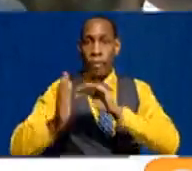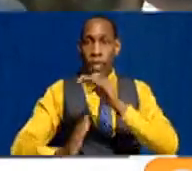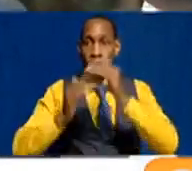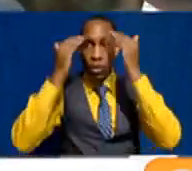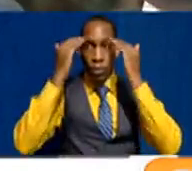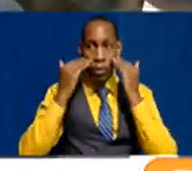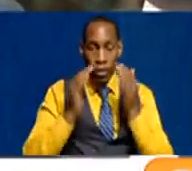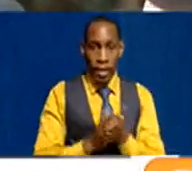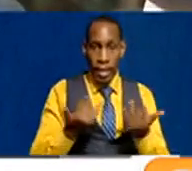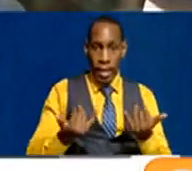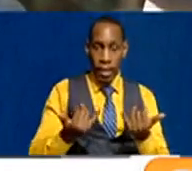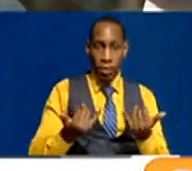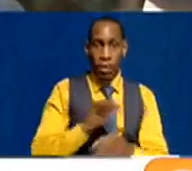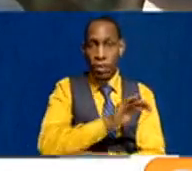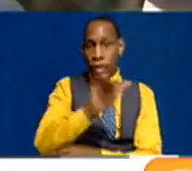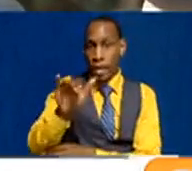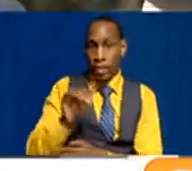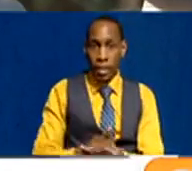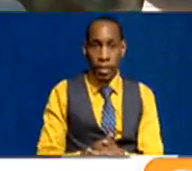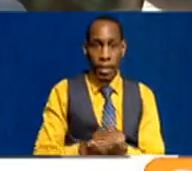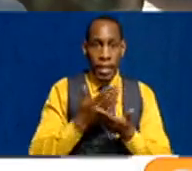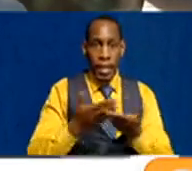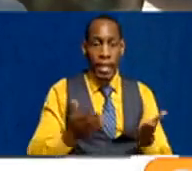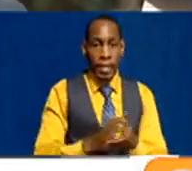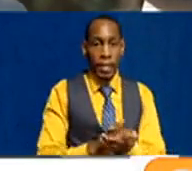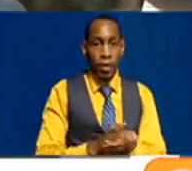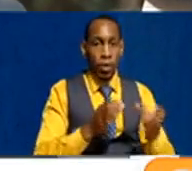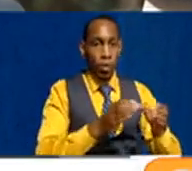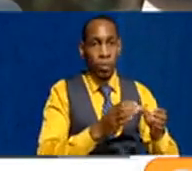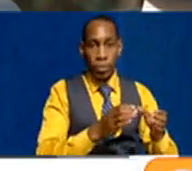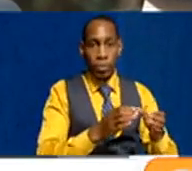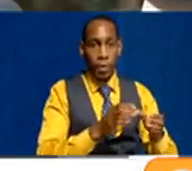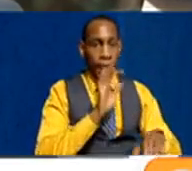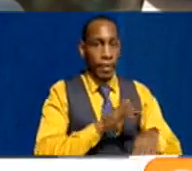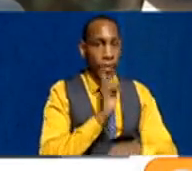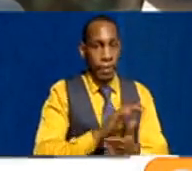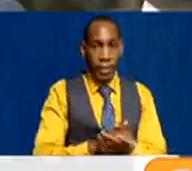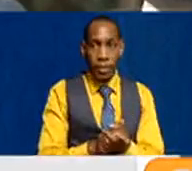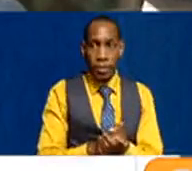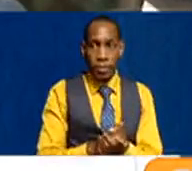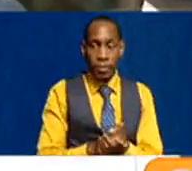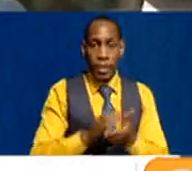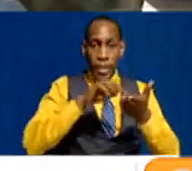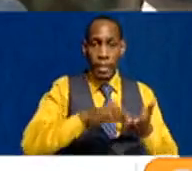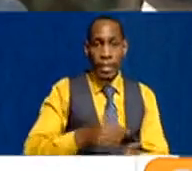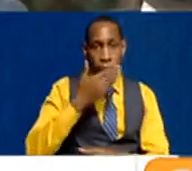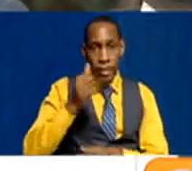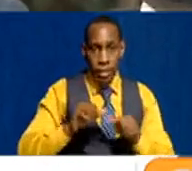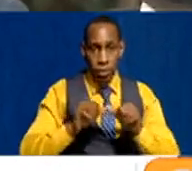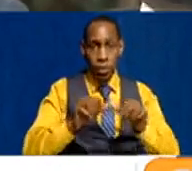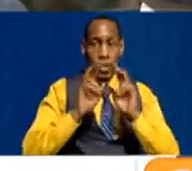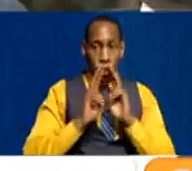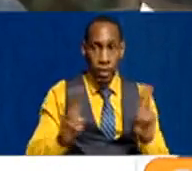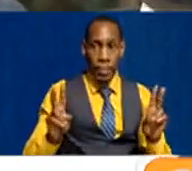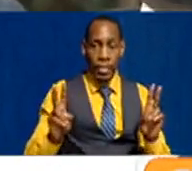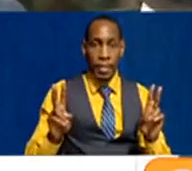Court. We therefore call on any aggrieved parties to reiterate the need for the maintenance of